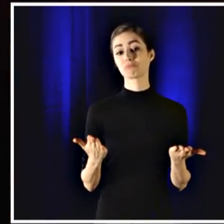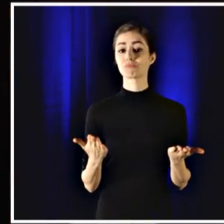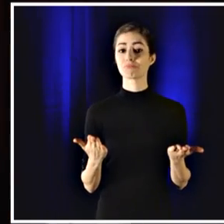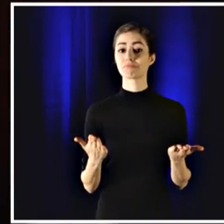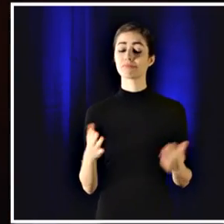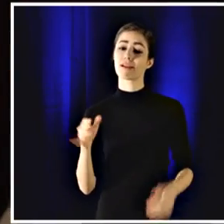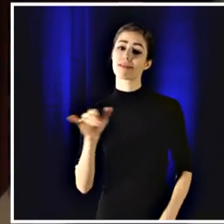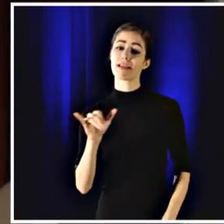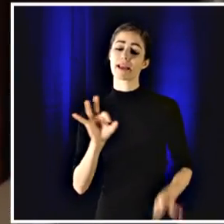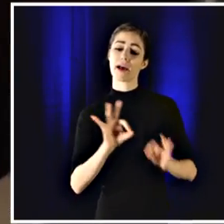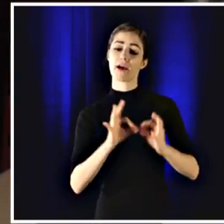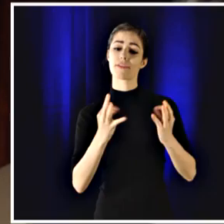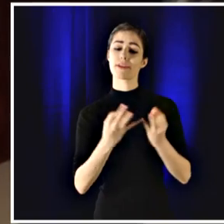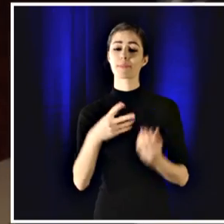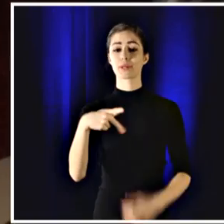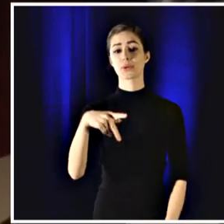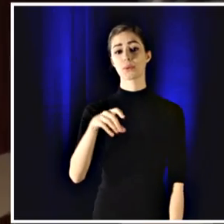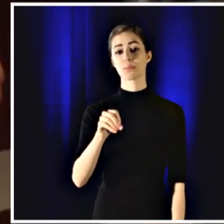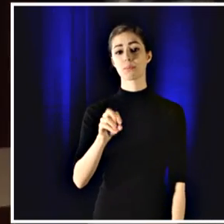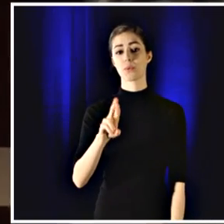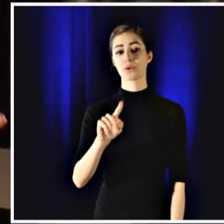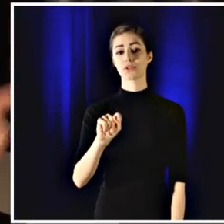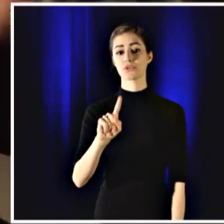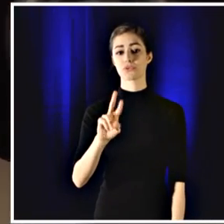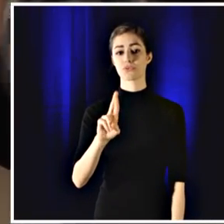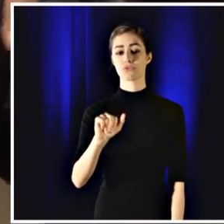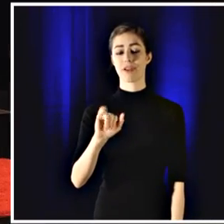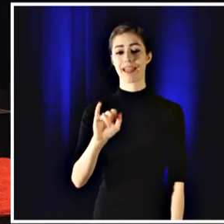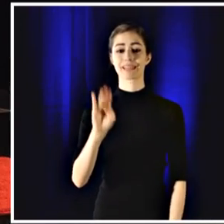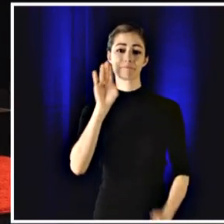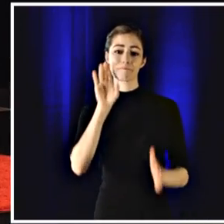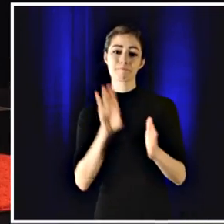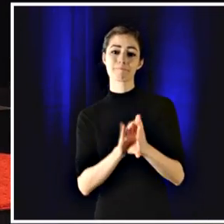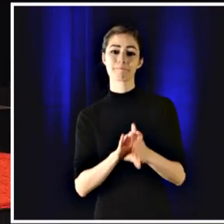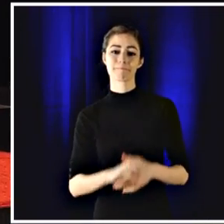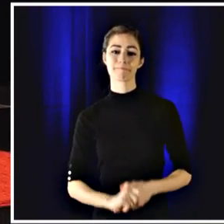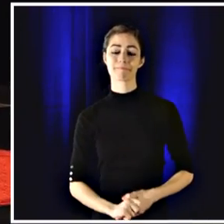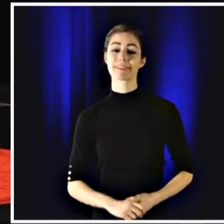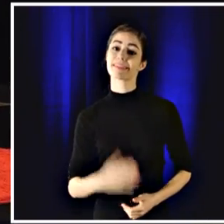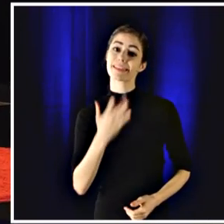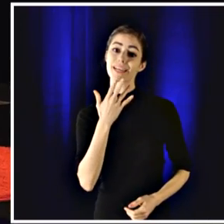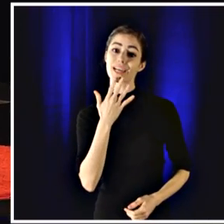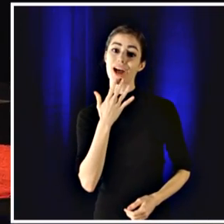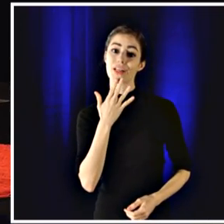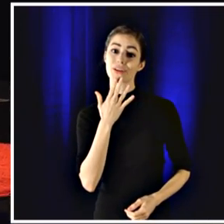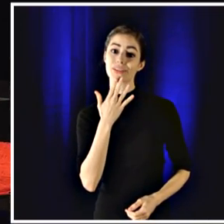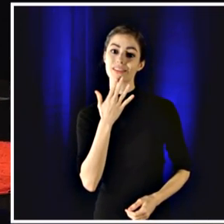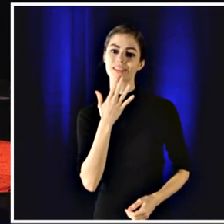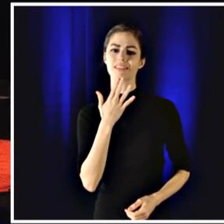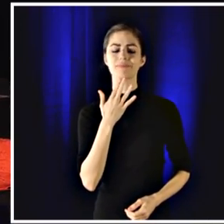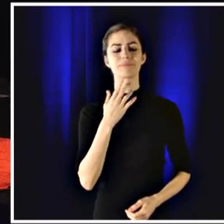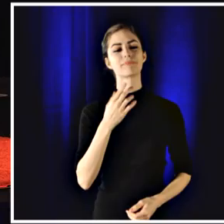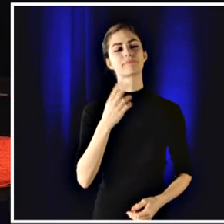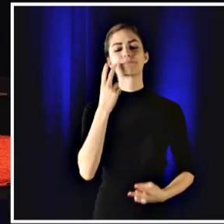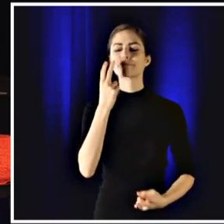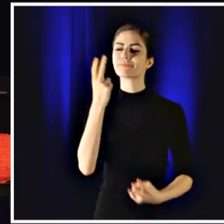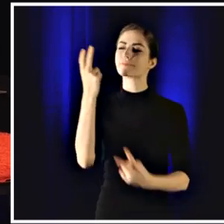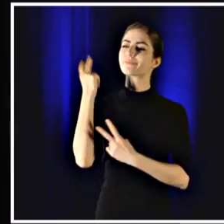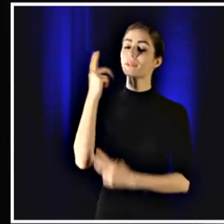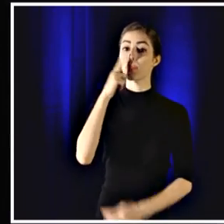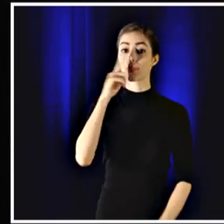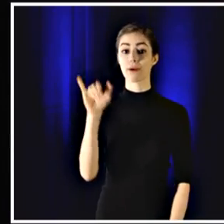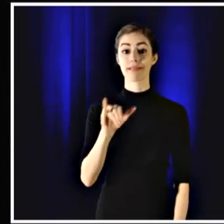with colors that are inspired by flannel coats that my mom, dad, and I wore while we did chores together out on the farm.